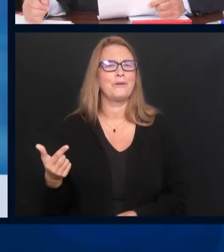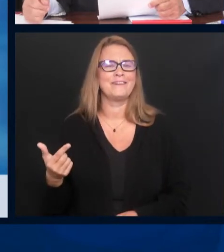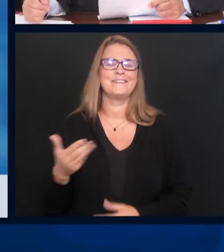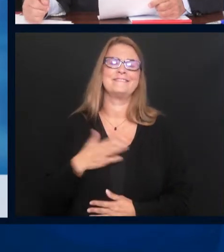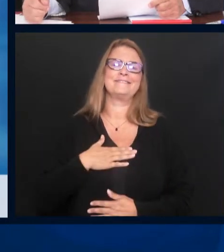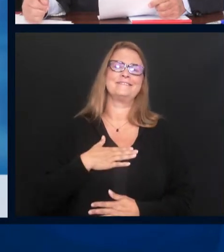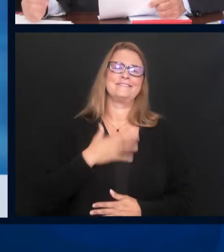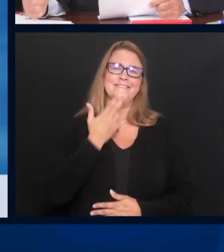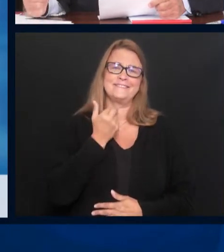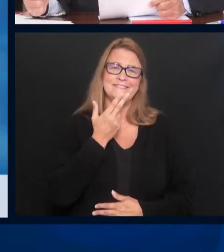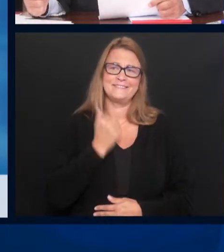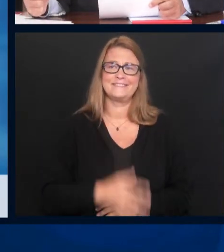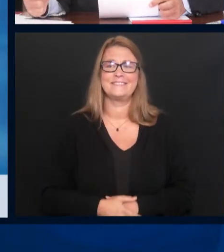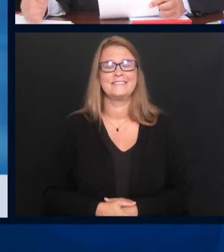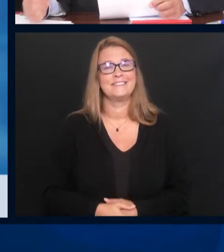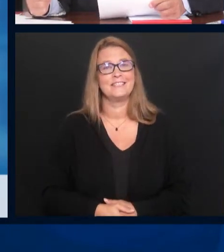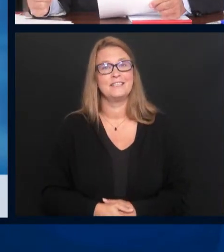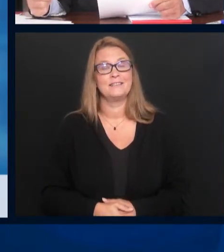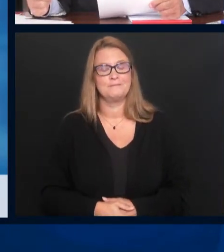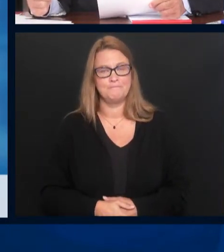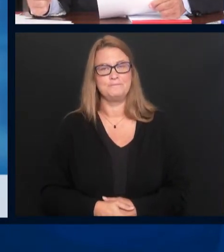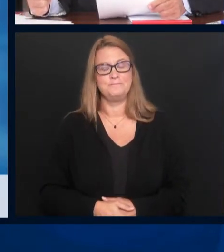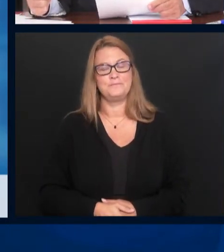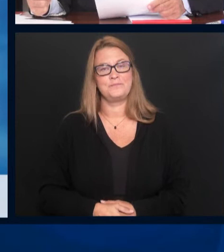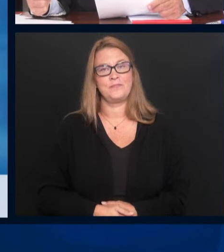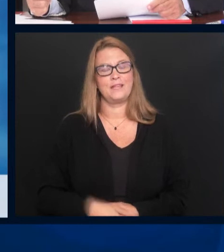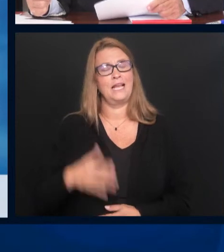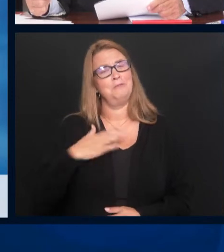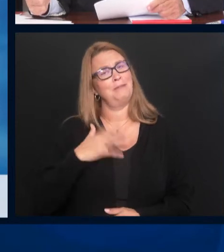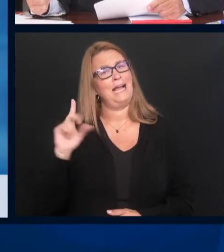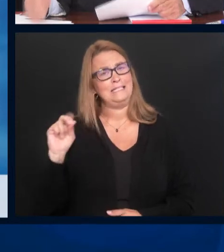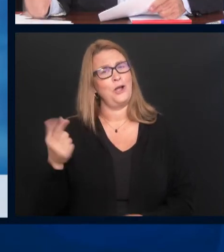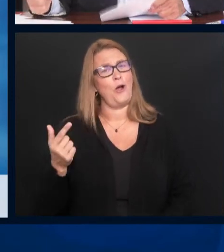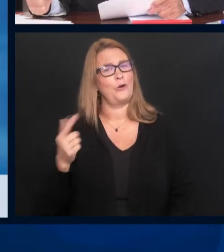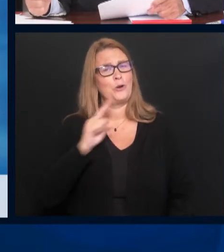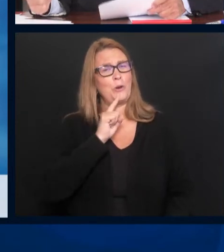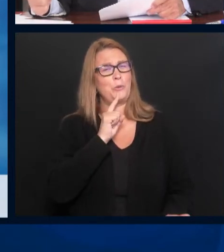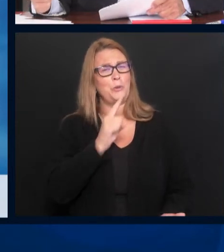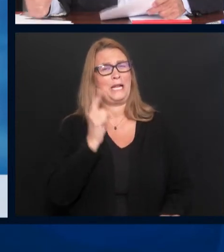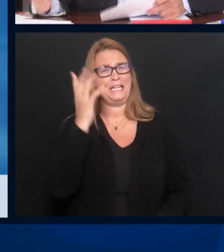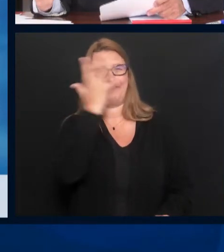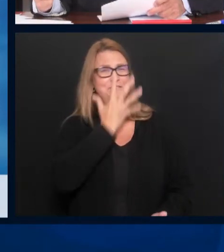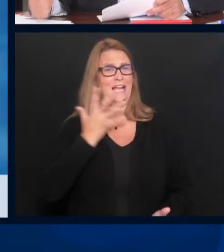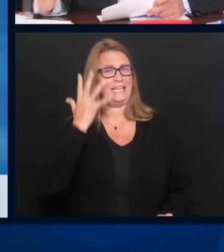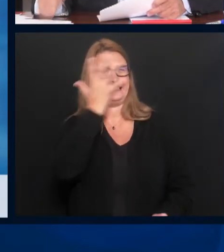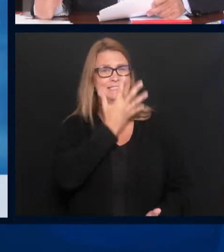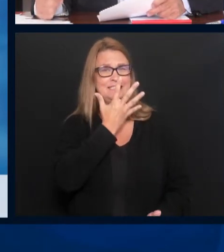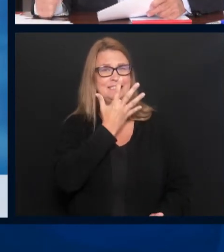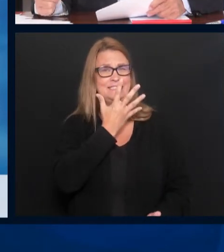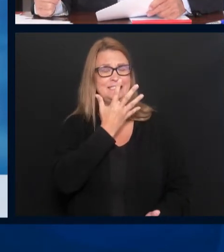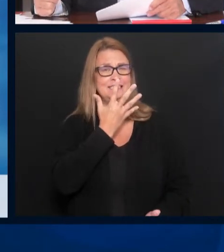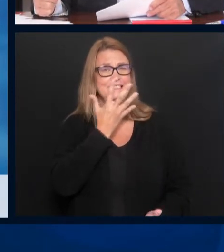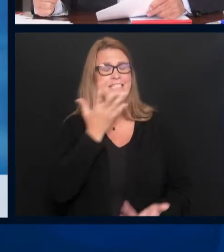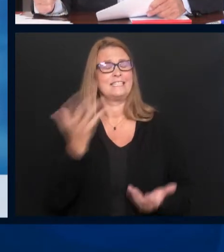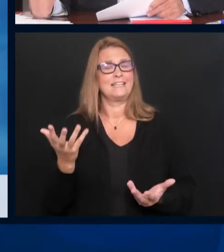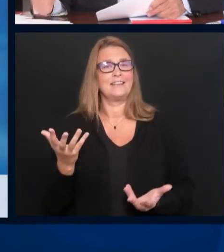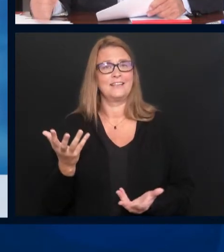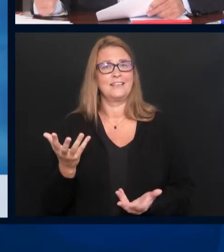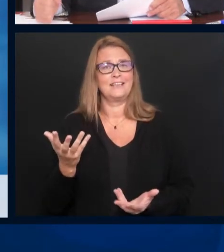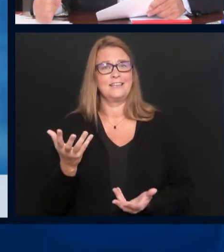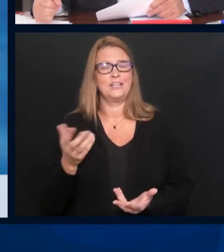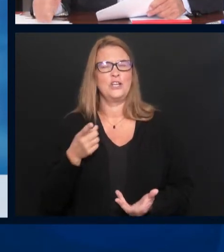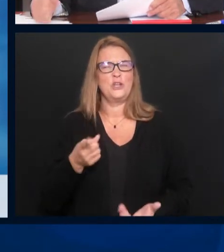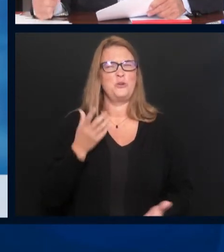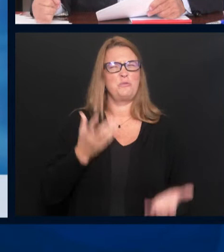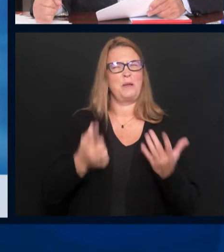and everything, but I mean it. That she's a face in all of this tough stuff, and you may have